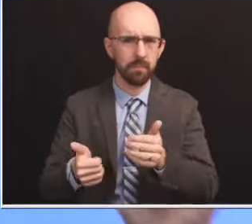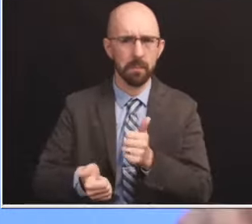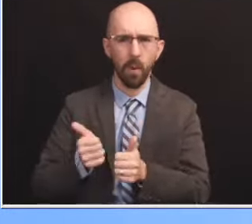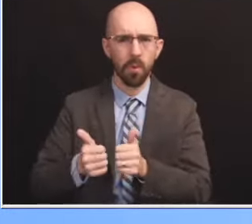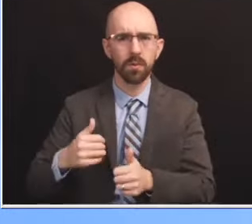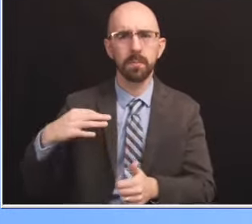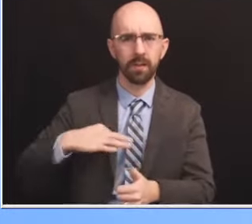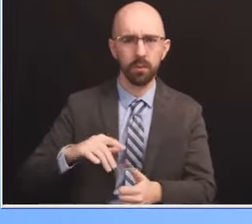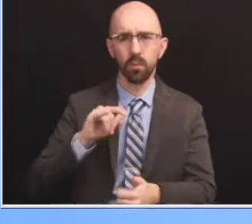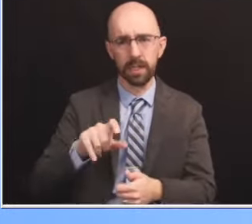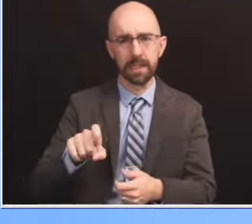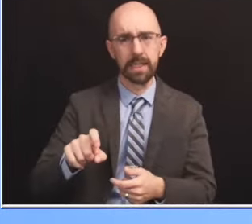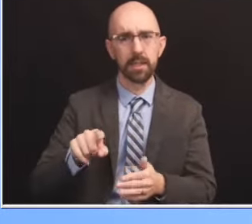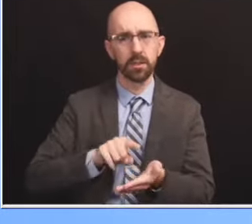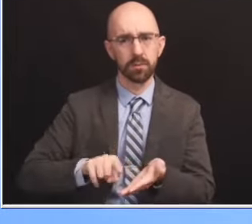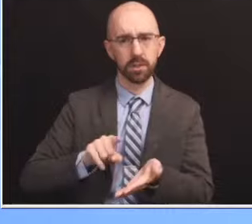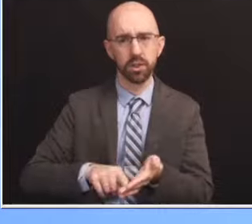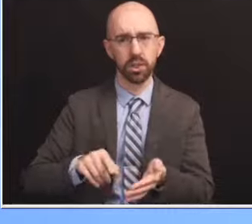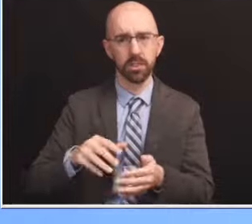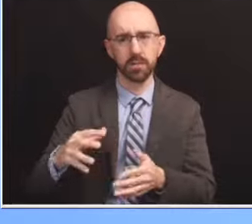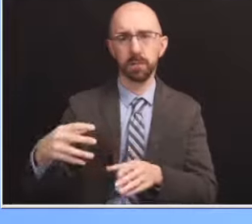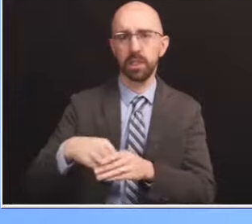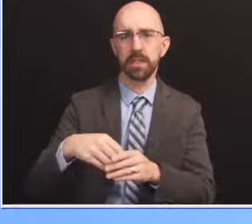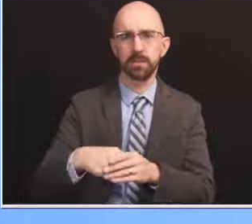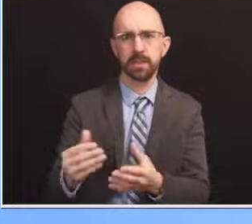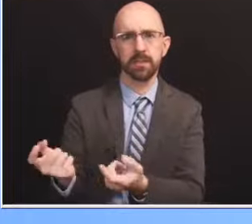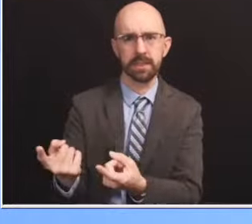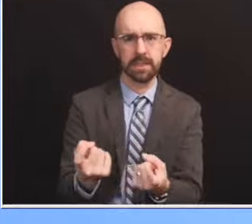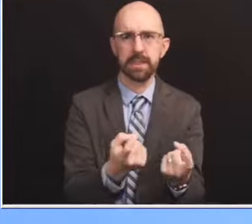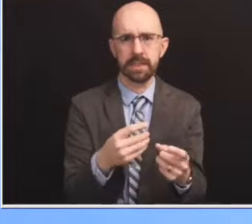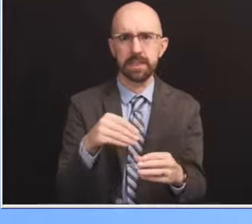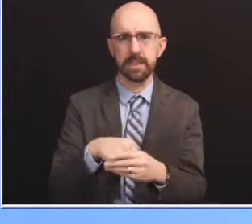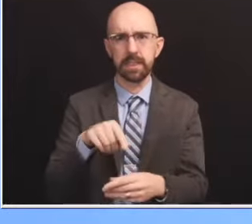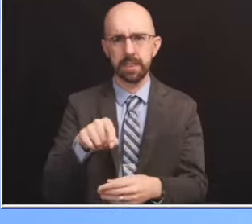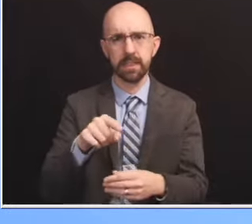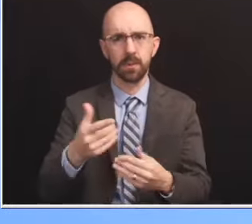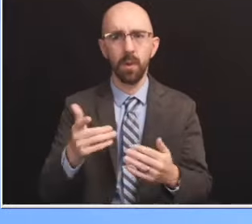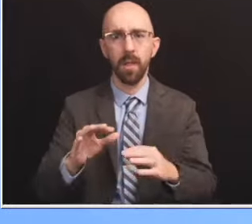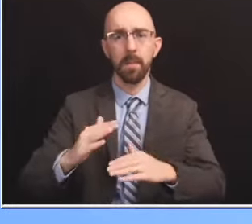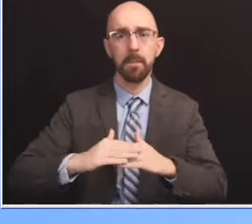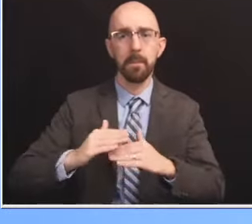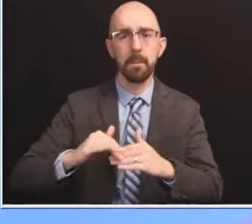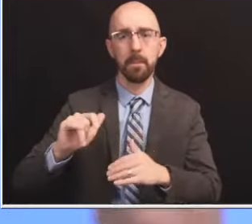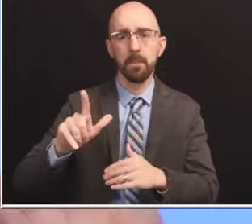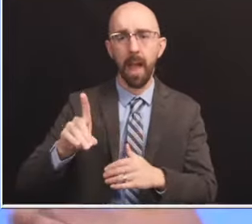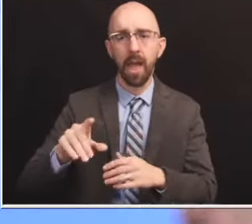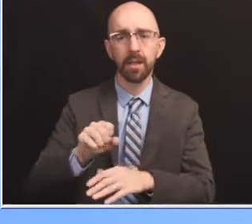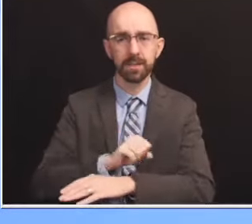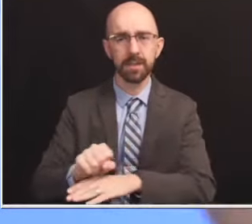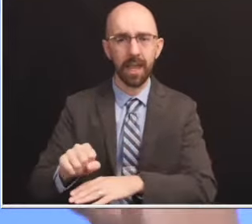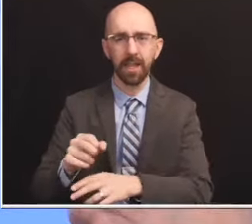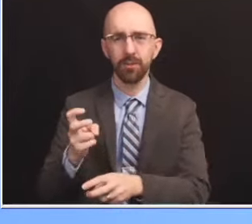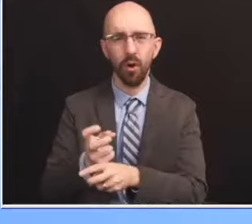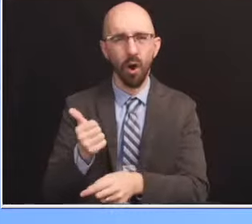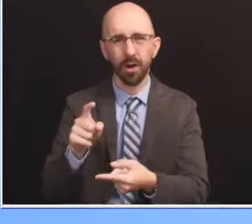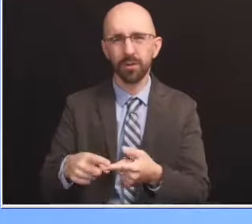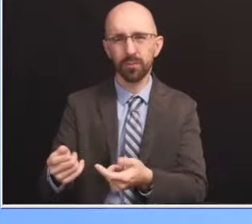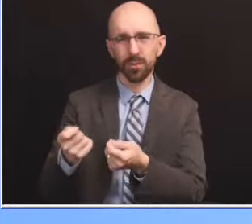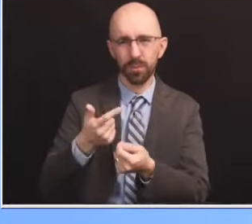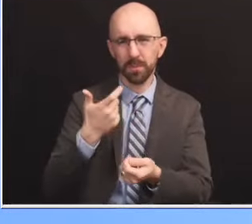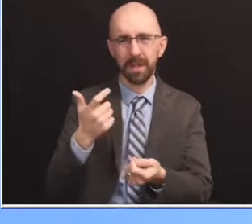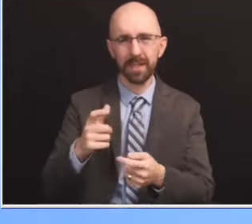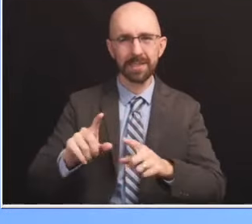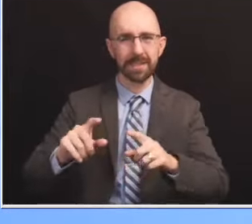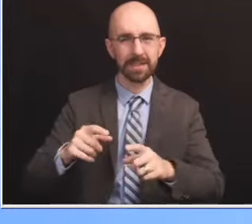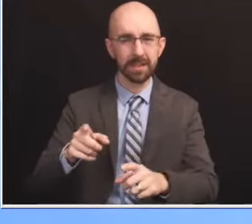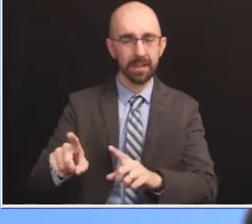research participants in our studies at the mildest stages. That's always the hardest to recruit, because telling the difference between normal aging and not is already difficult in